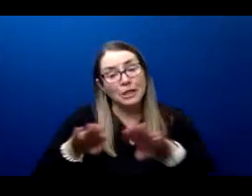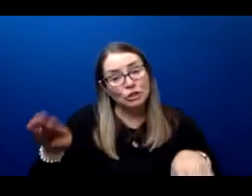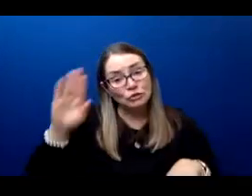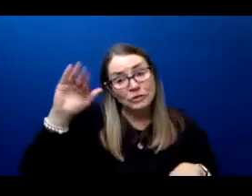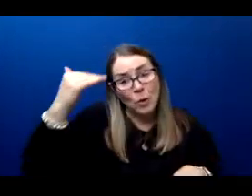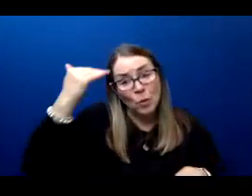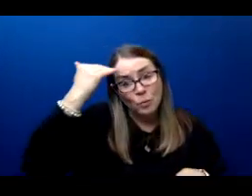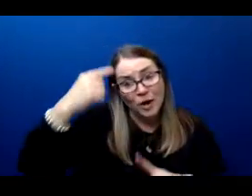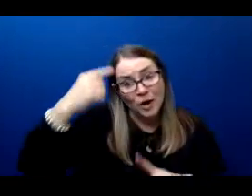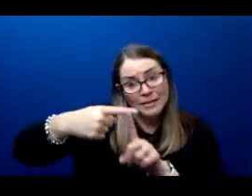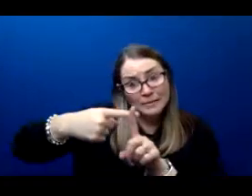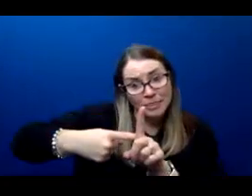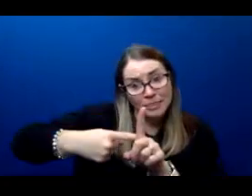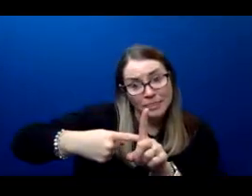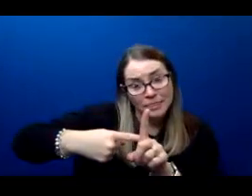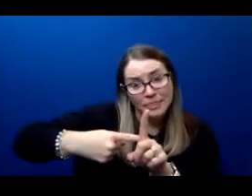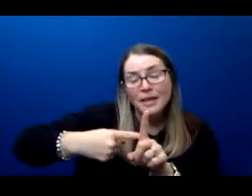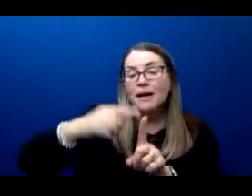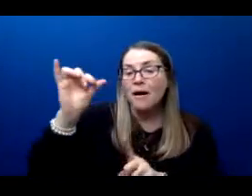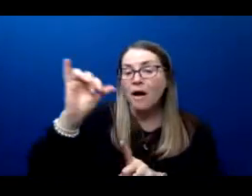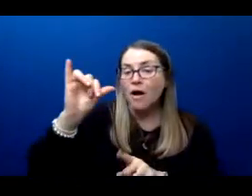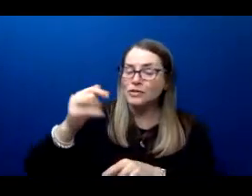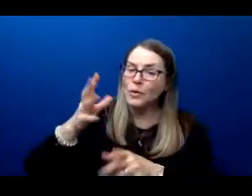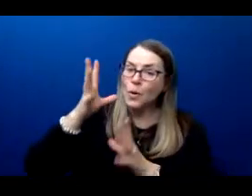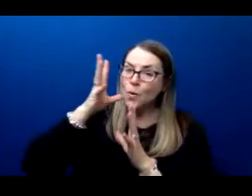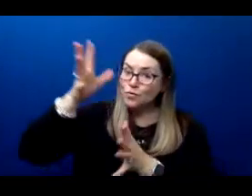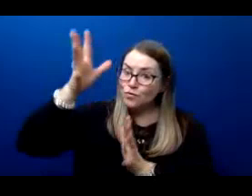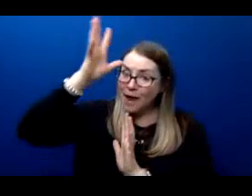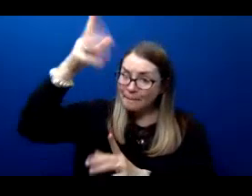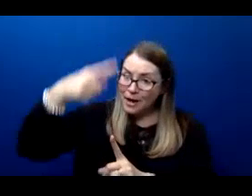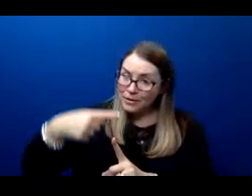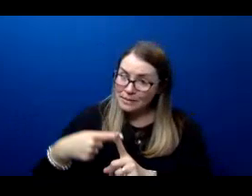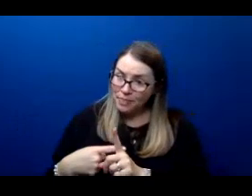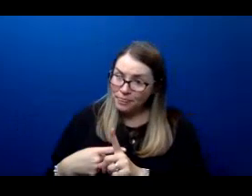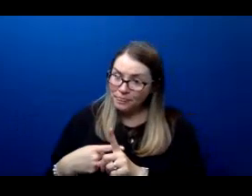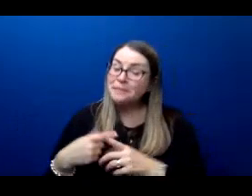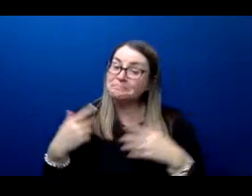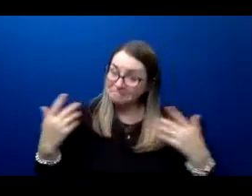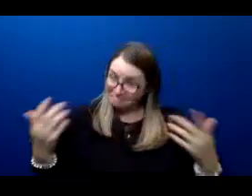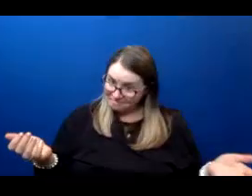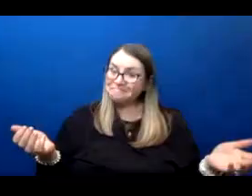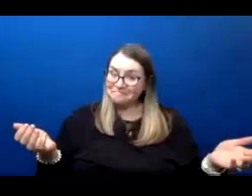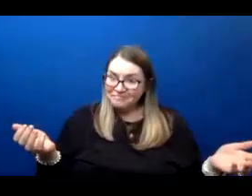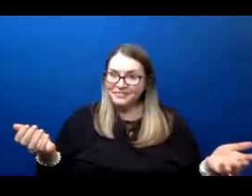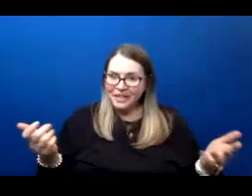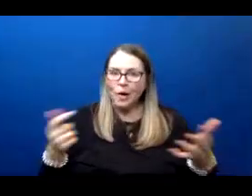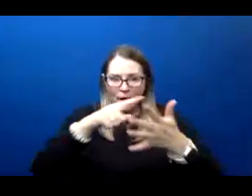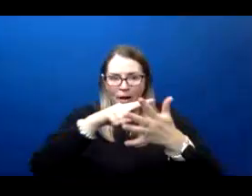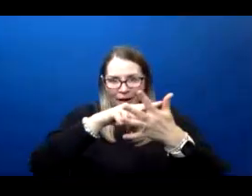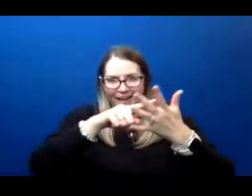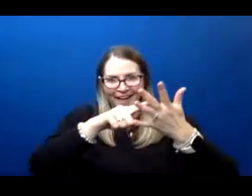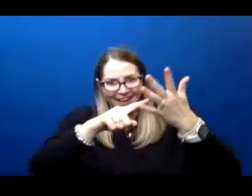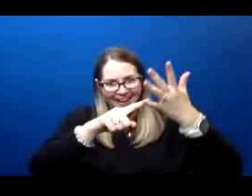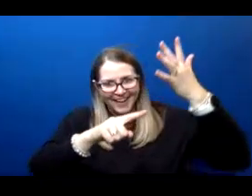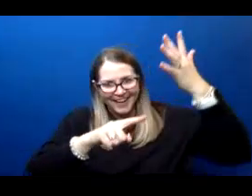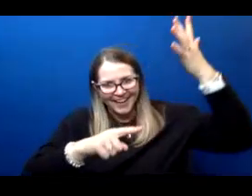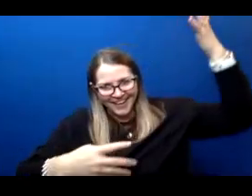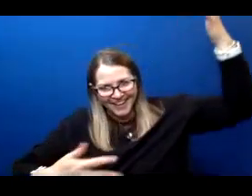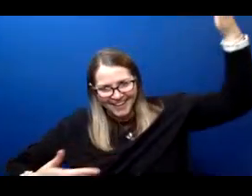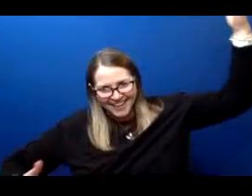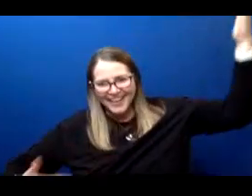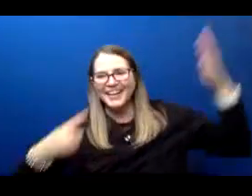Month. And then in addition to that, it's also Care for Your Grandparents Month. So with that said, I know we've got a lot of different things going on for the month of June,